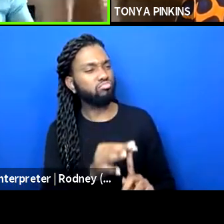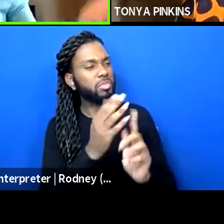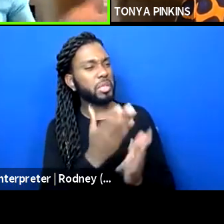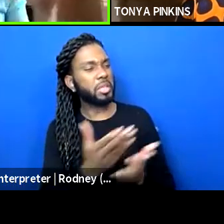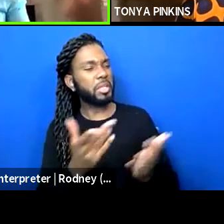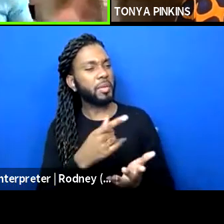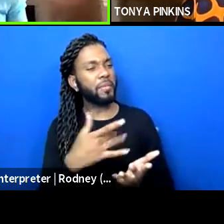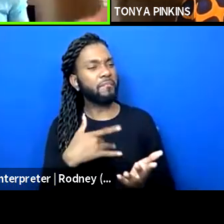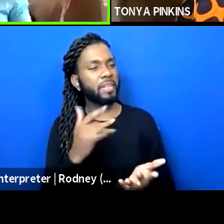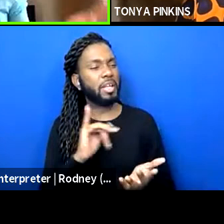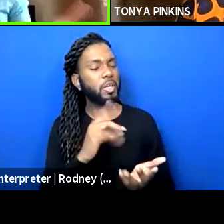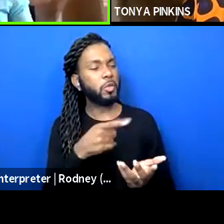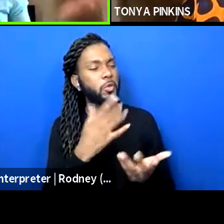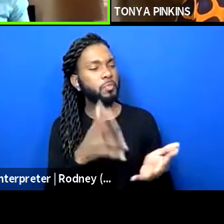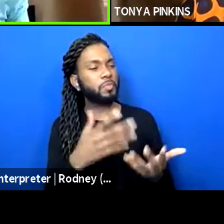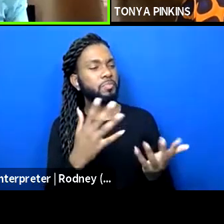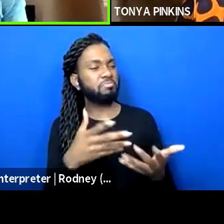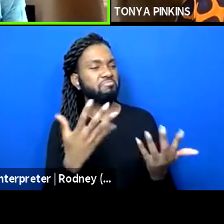so